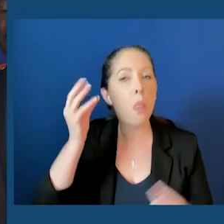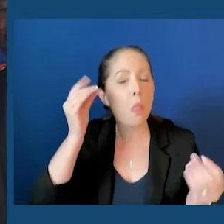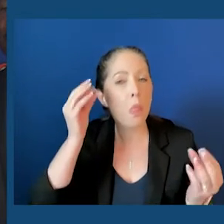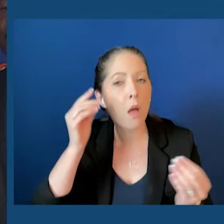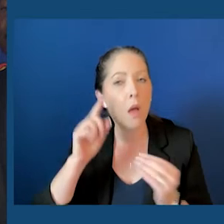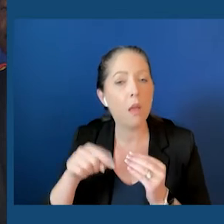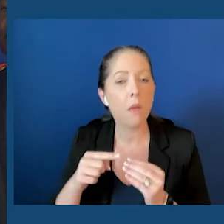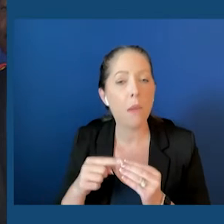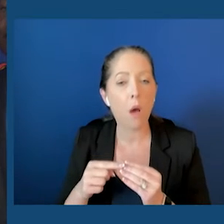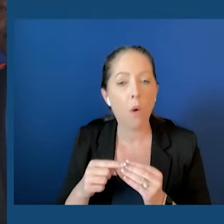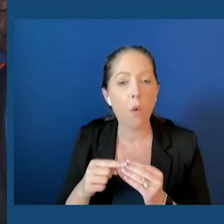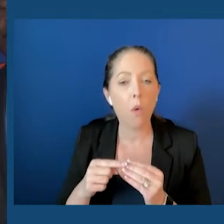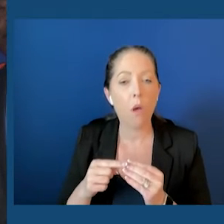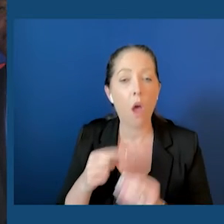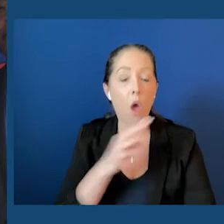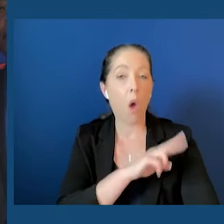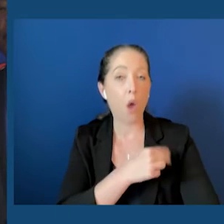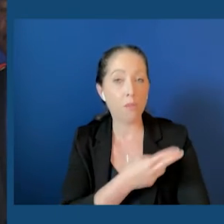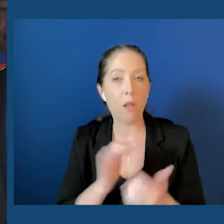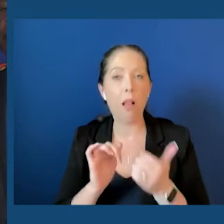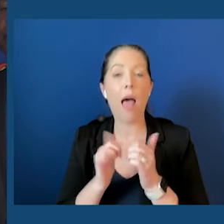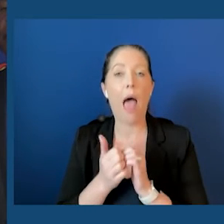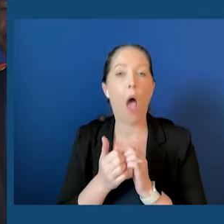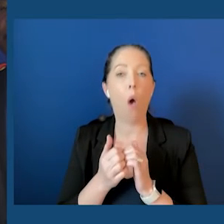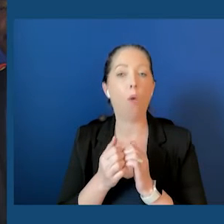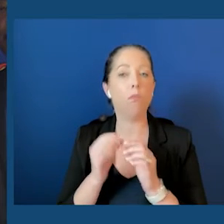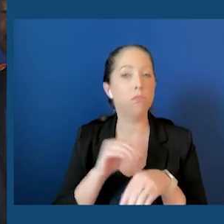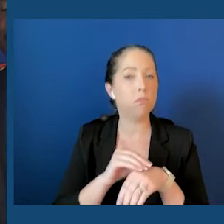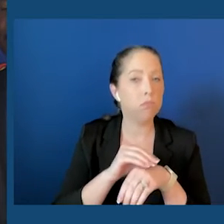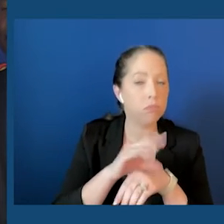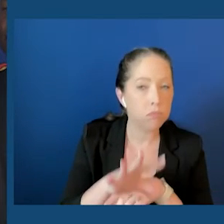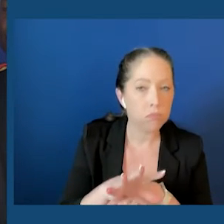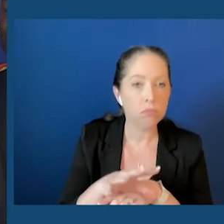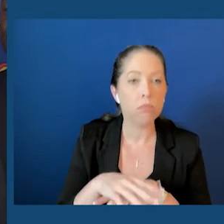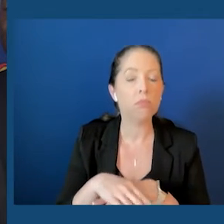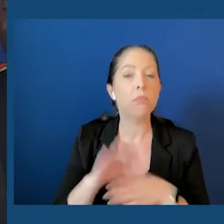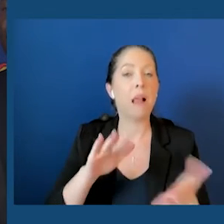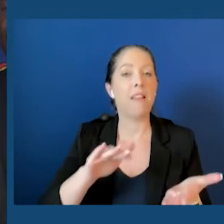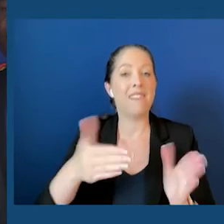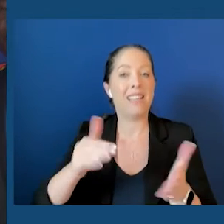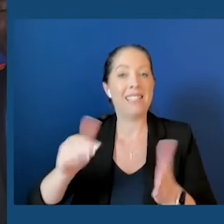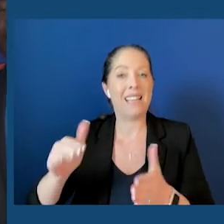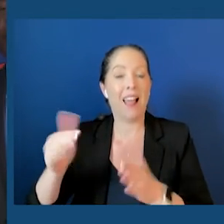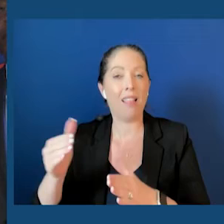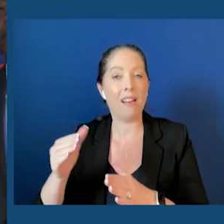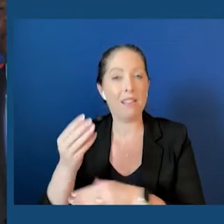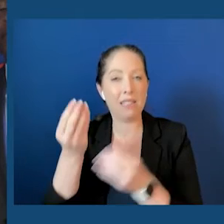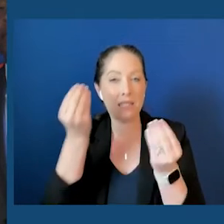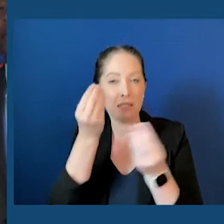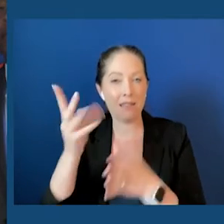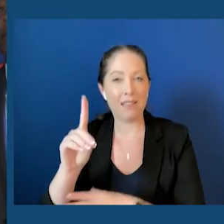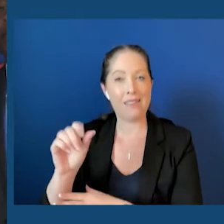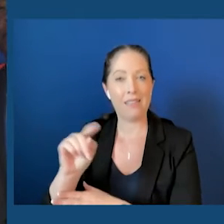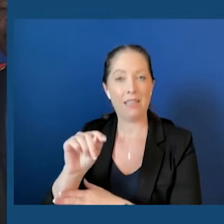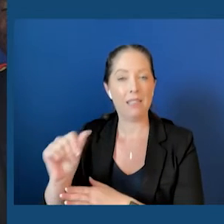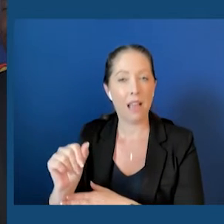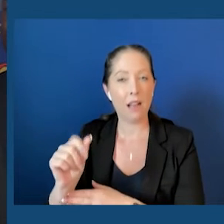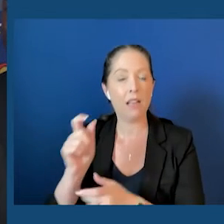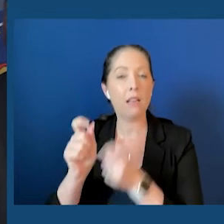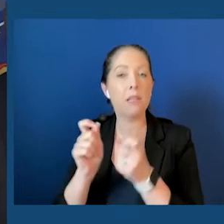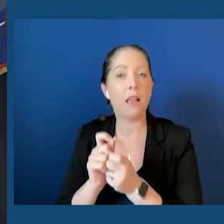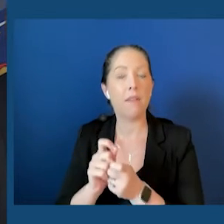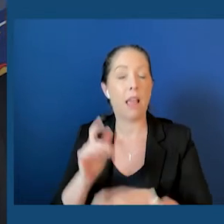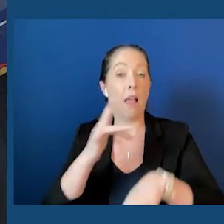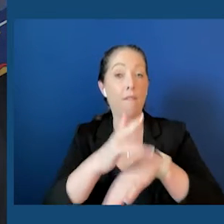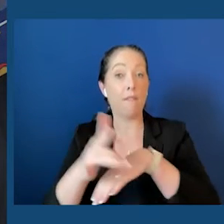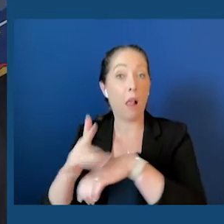and how that factors into the fatalities data, specifically the availability simply to get